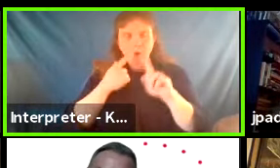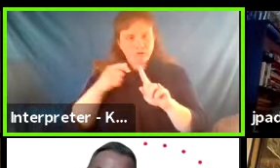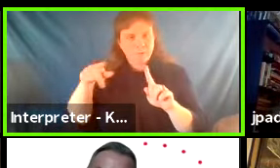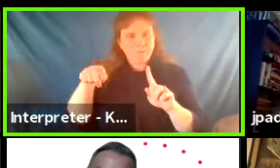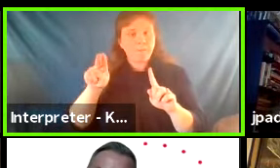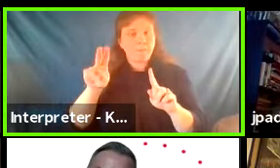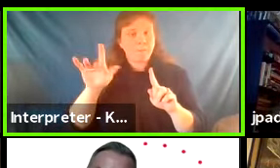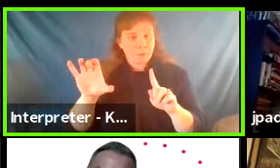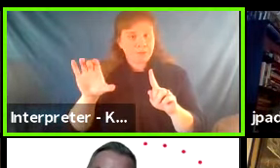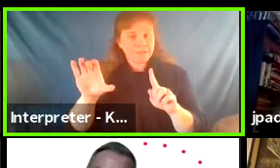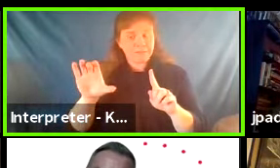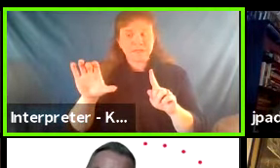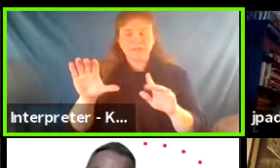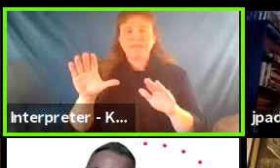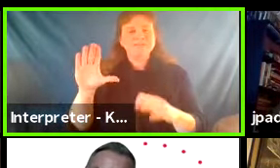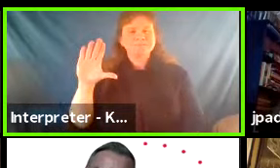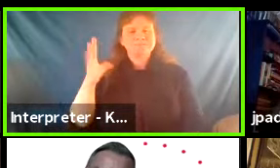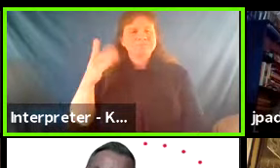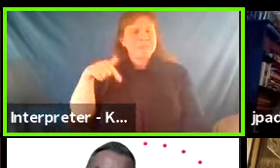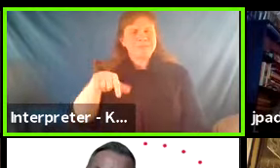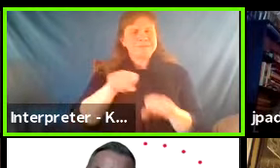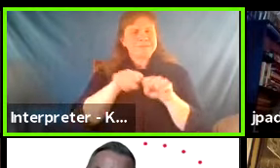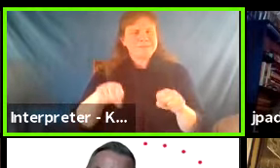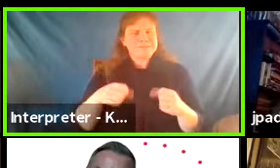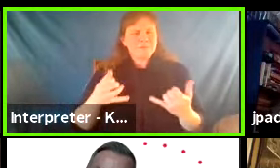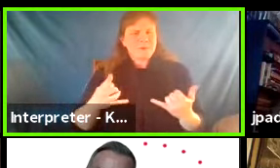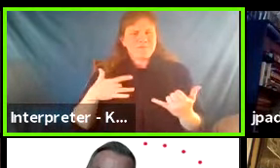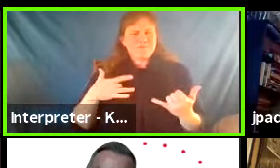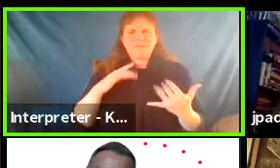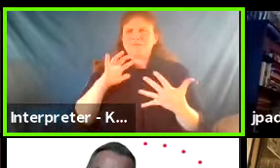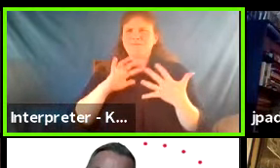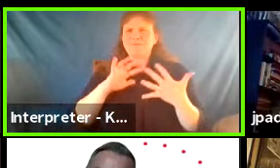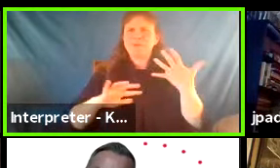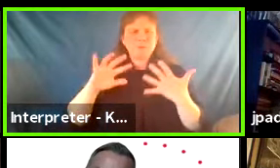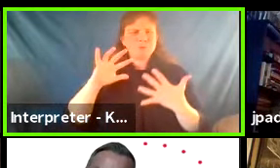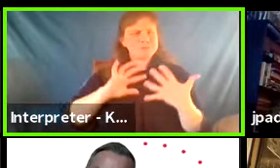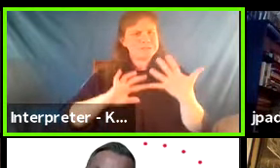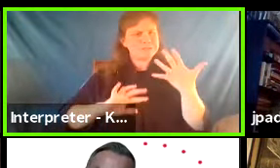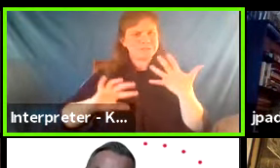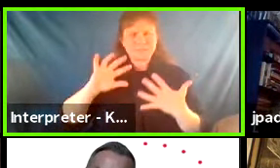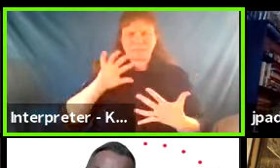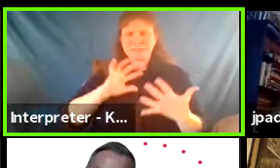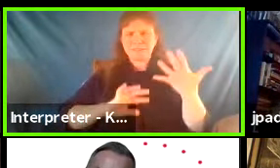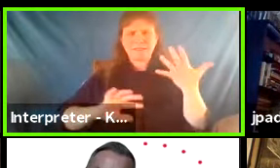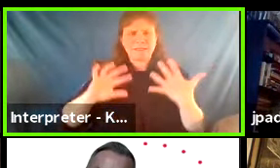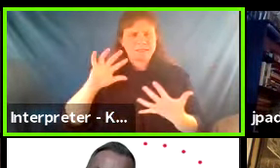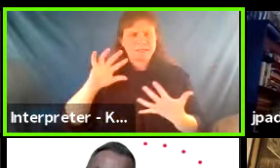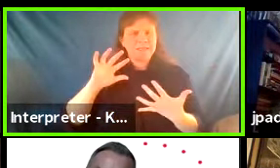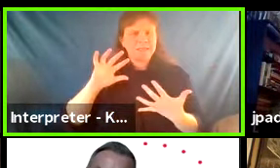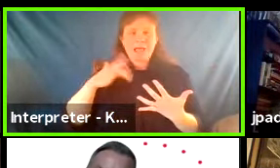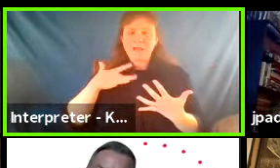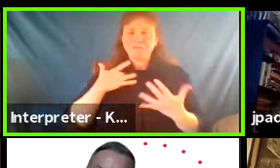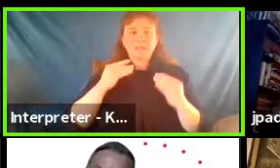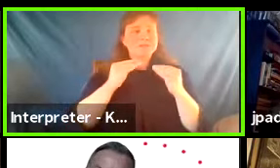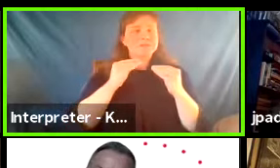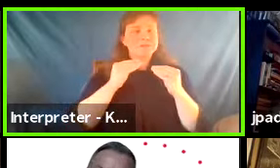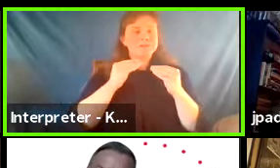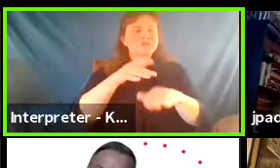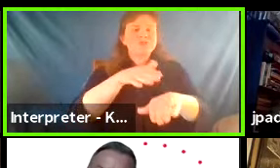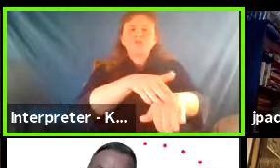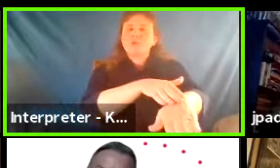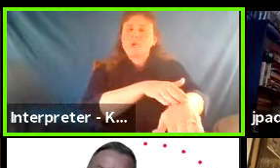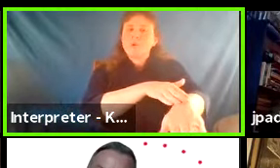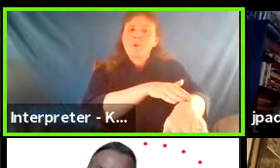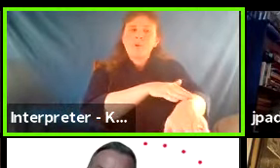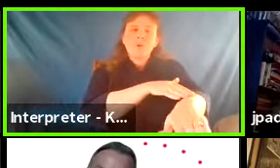system currently as it is feels confusing and is moving more slowly. We're also